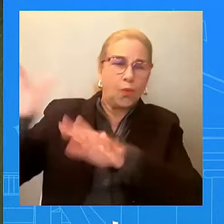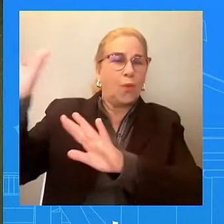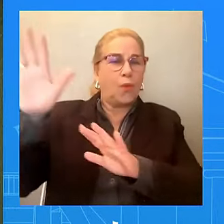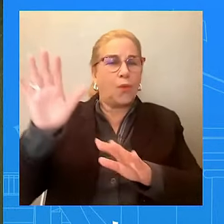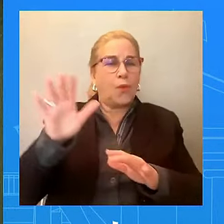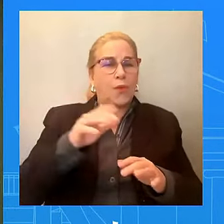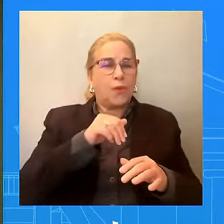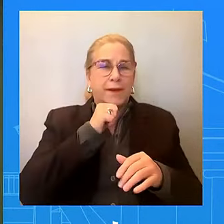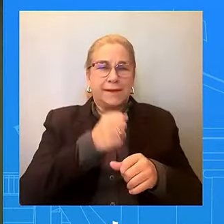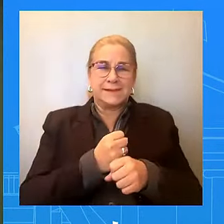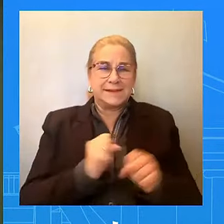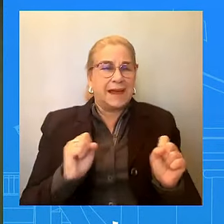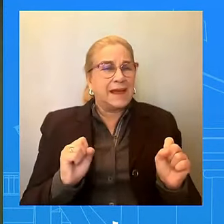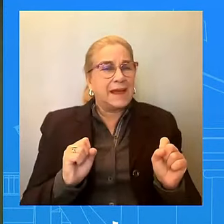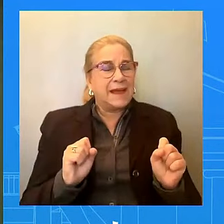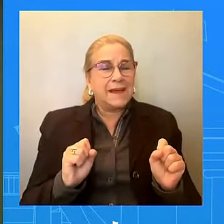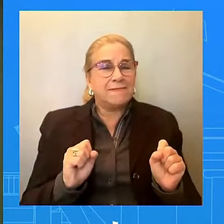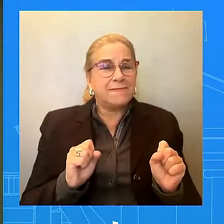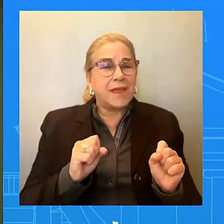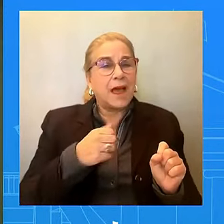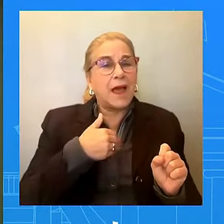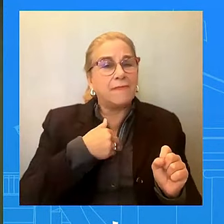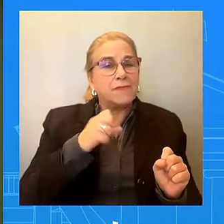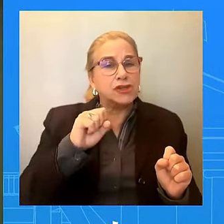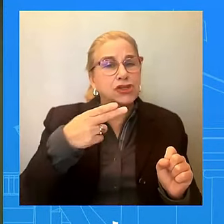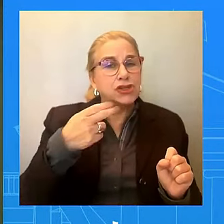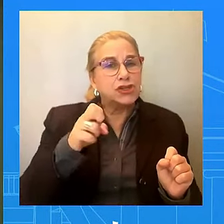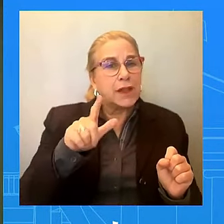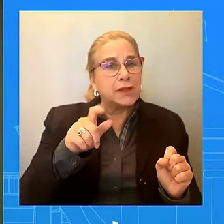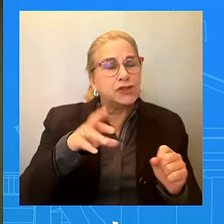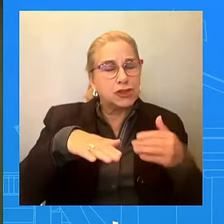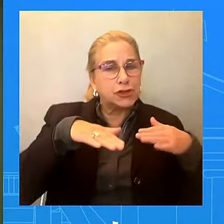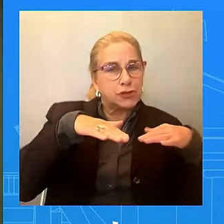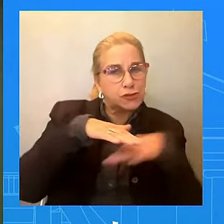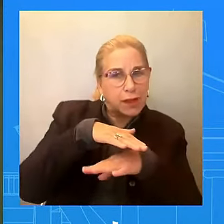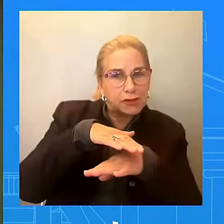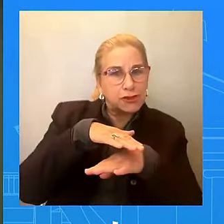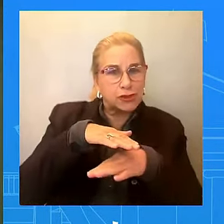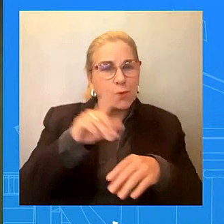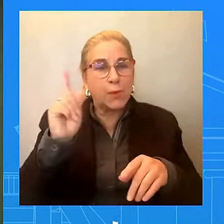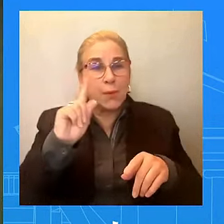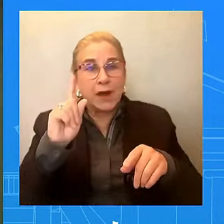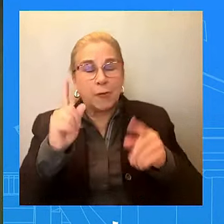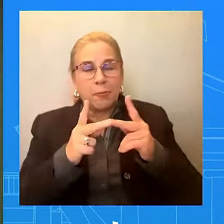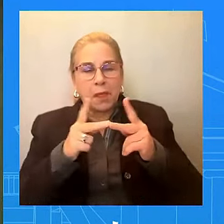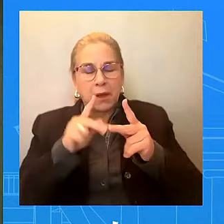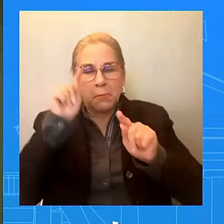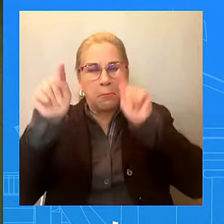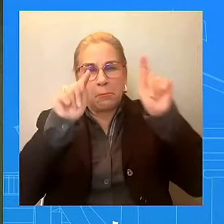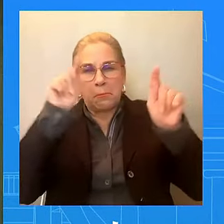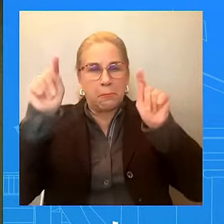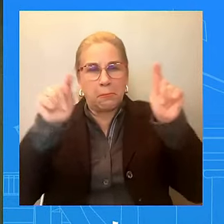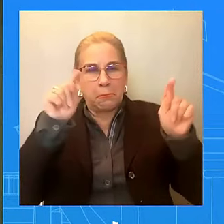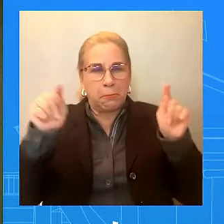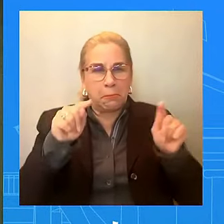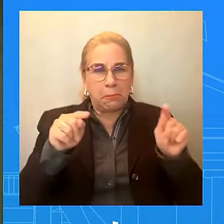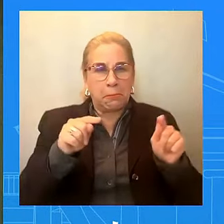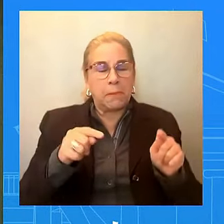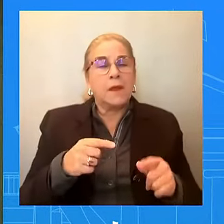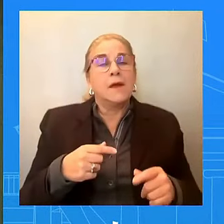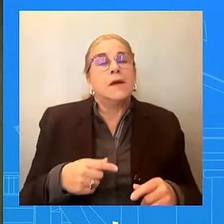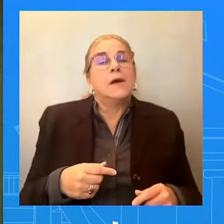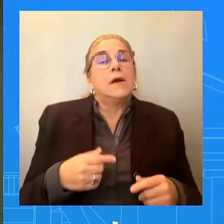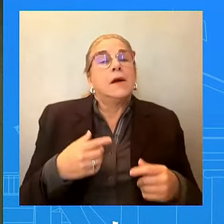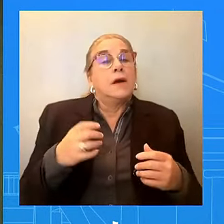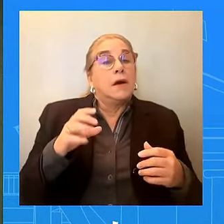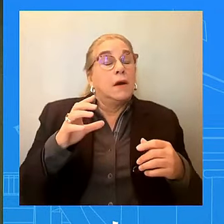so. People can find more tips on staying safe after a storm on the FEMA app or